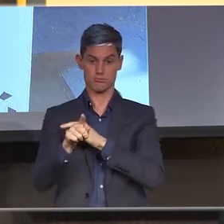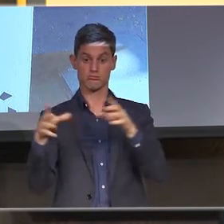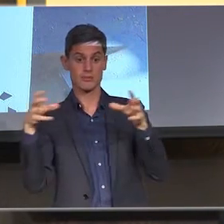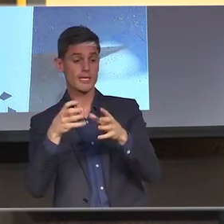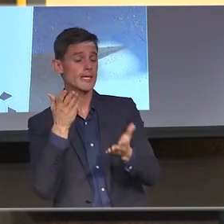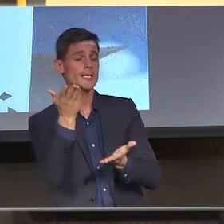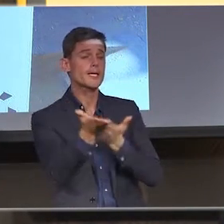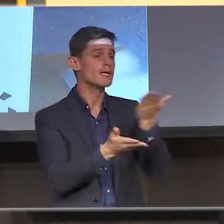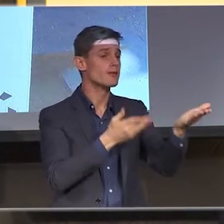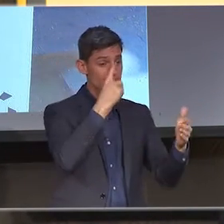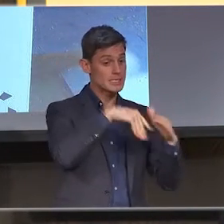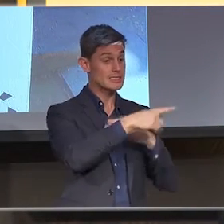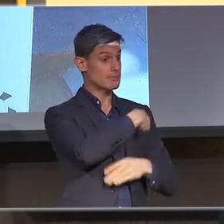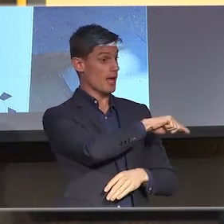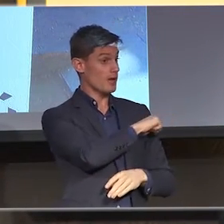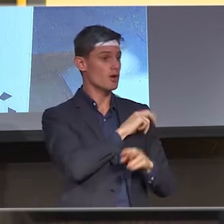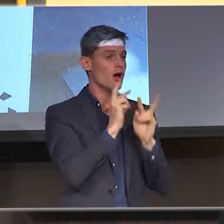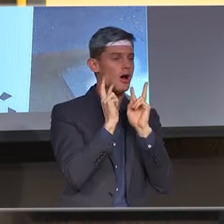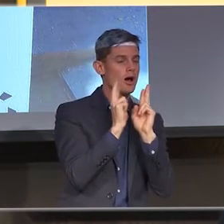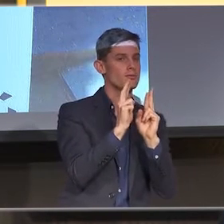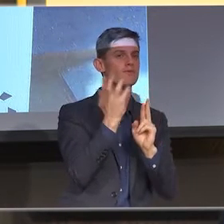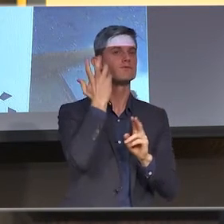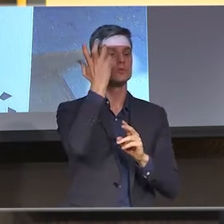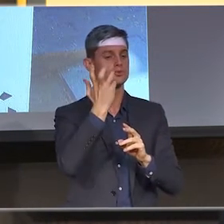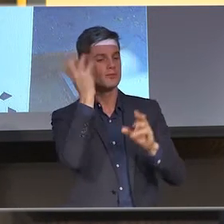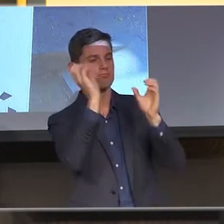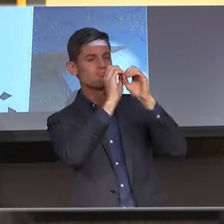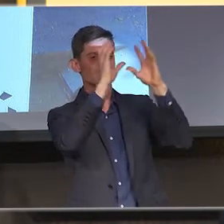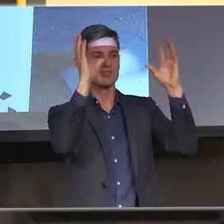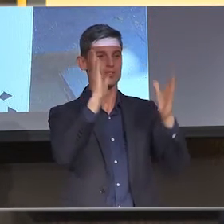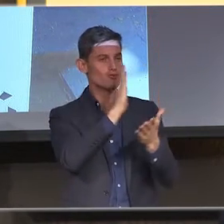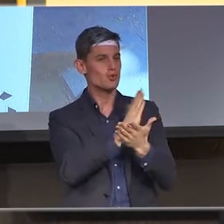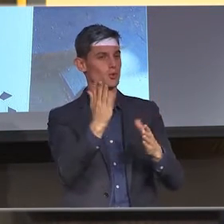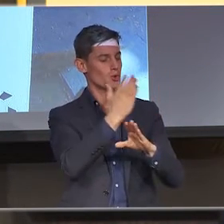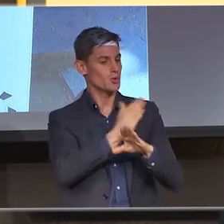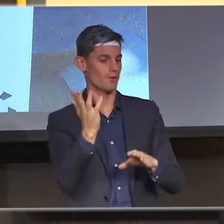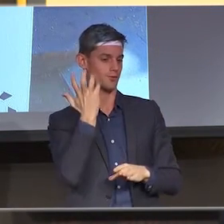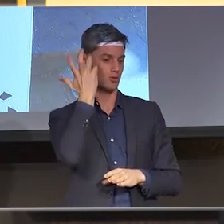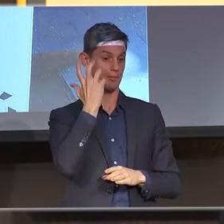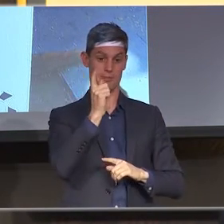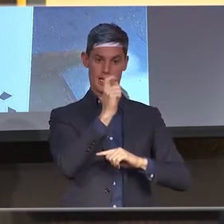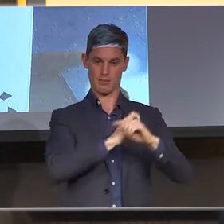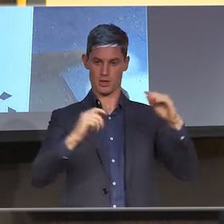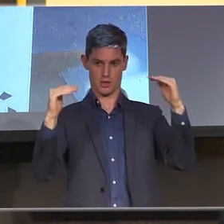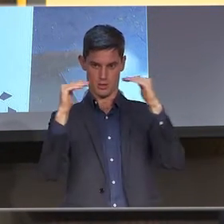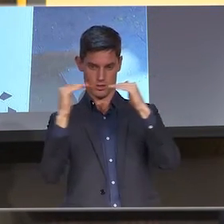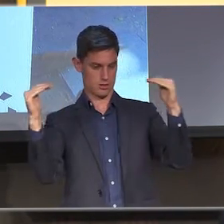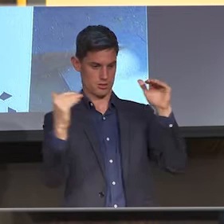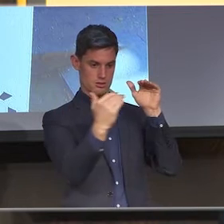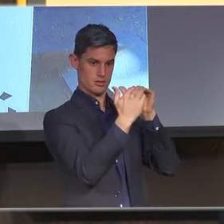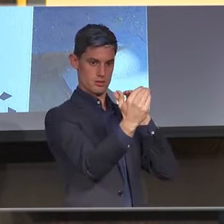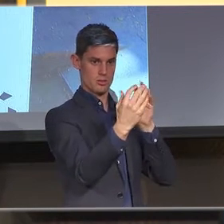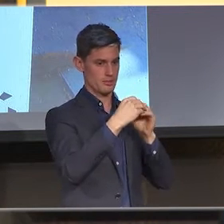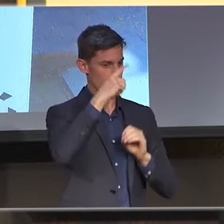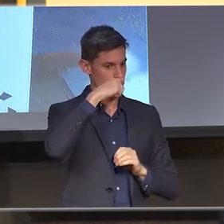over Spain hope for real change, for a bright future with a rise in equality between the classes and a